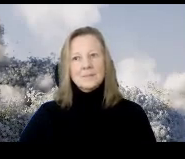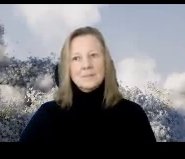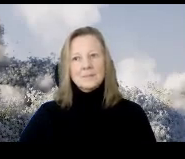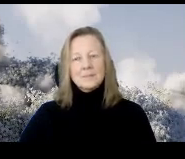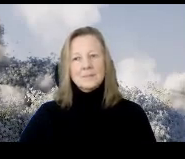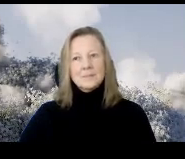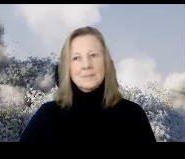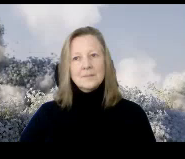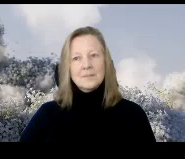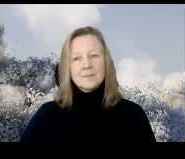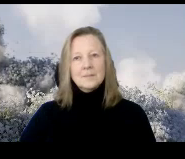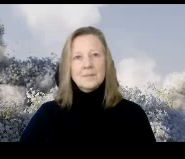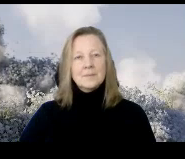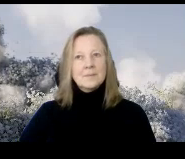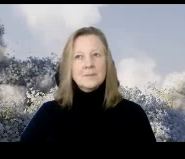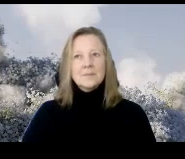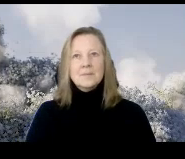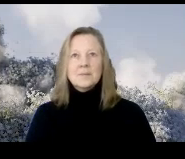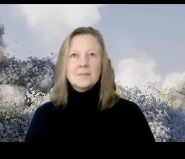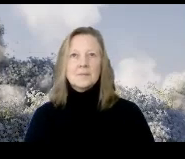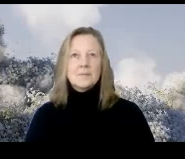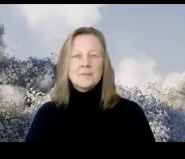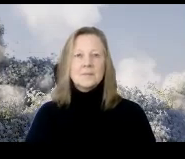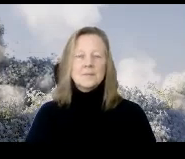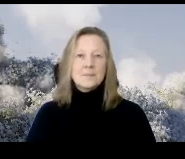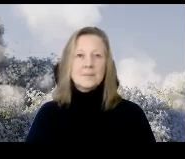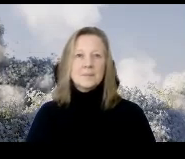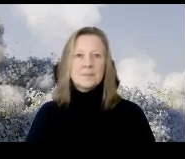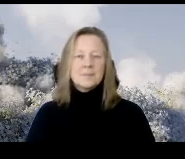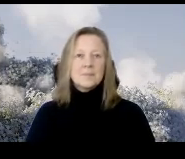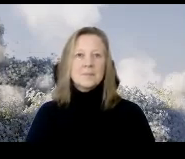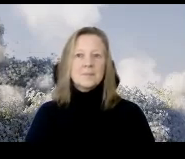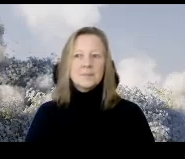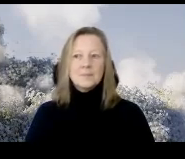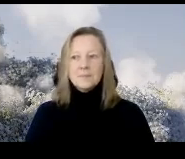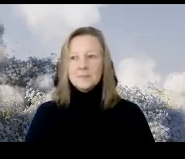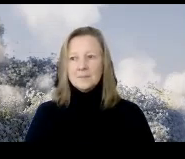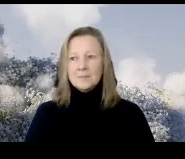We have quite a few attendees. I'm just admitting some people.